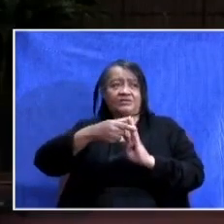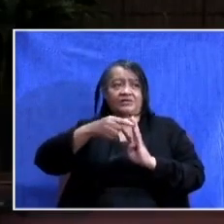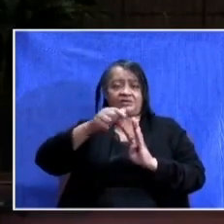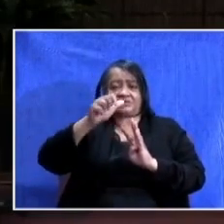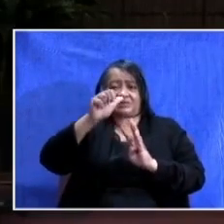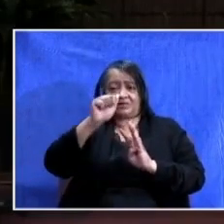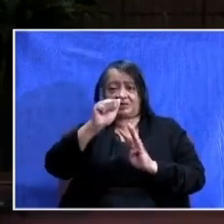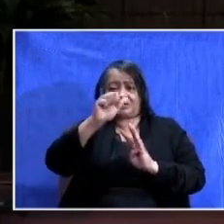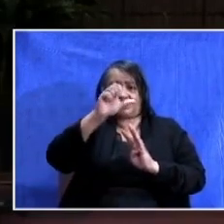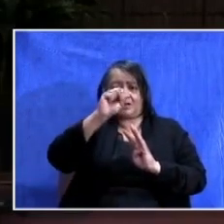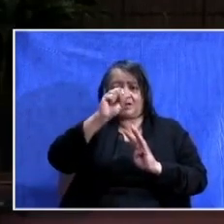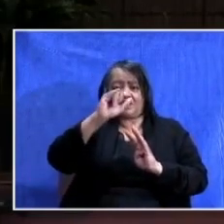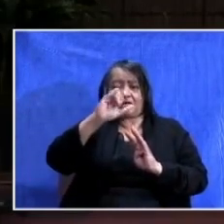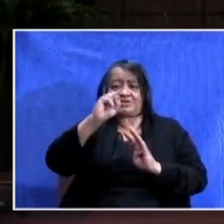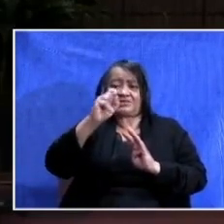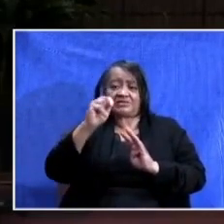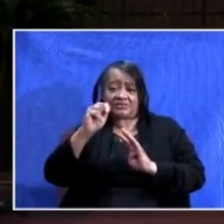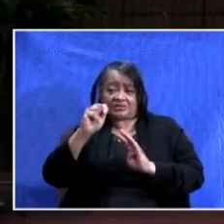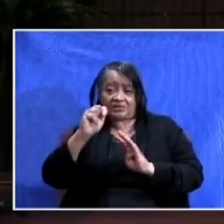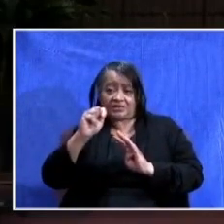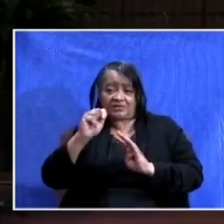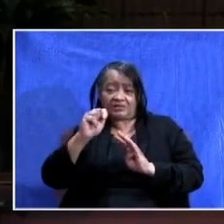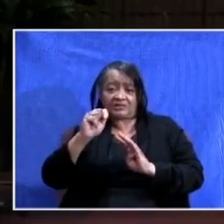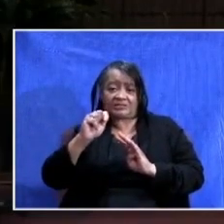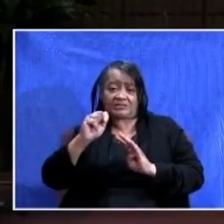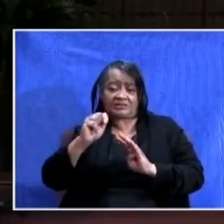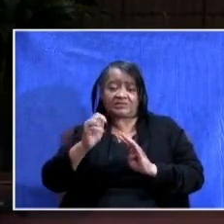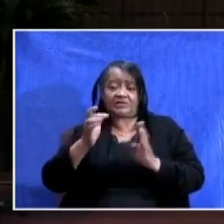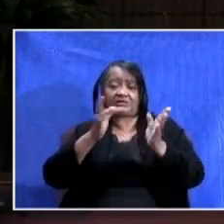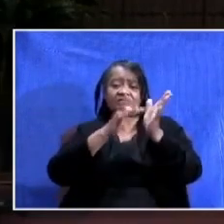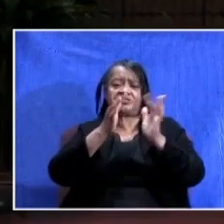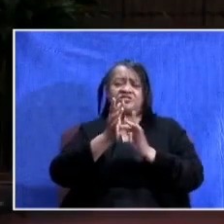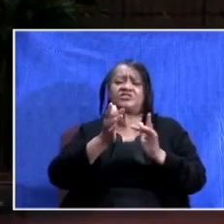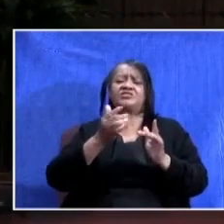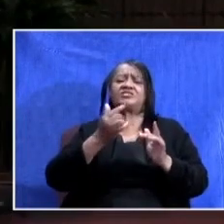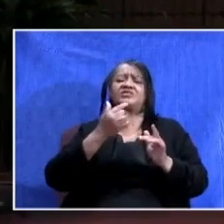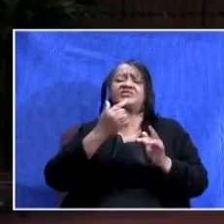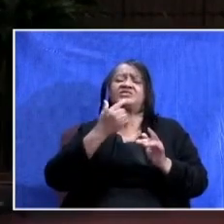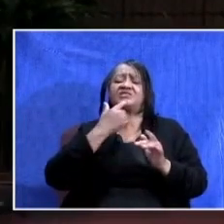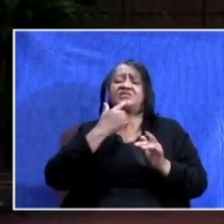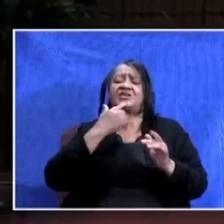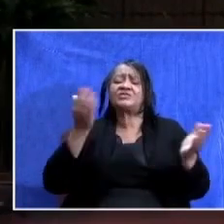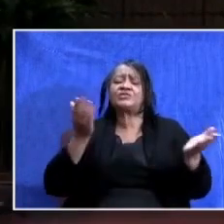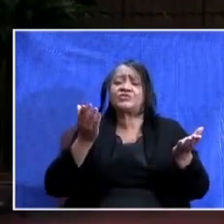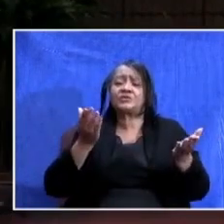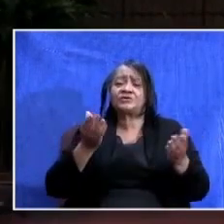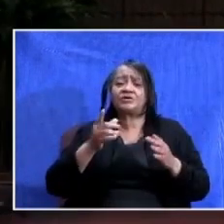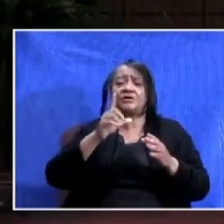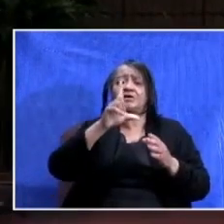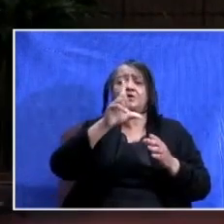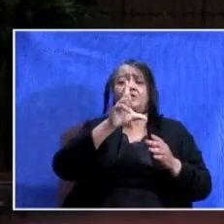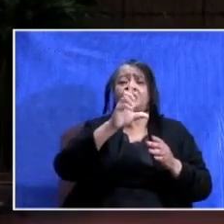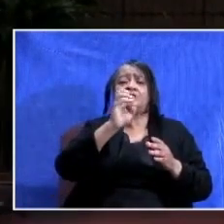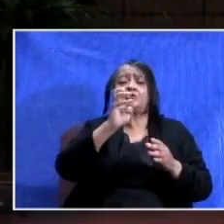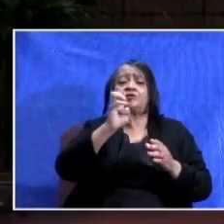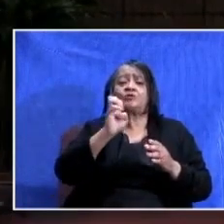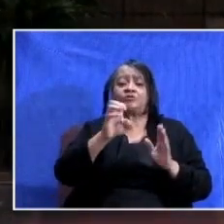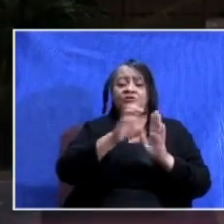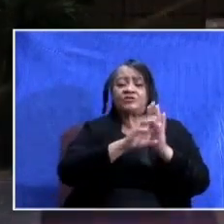Jesus says, and I close, he says in Luke chapter